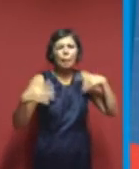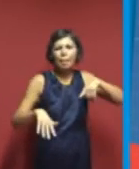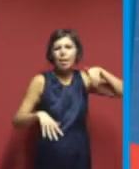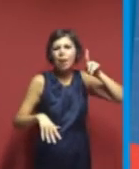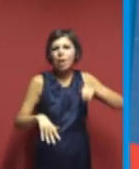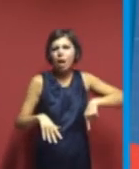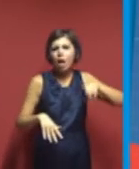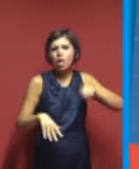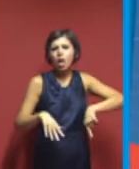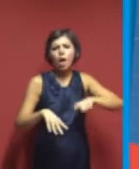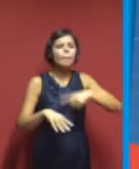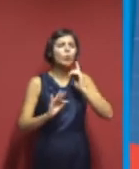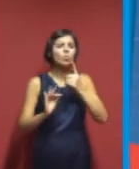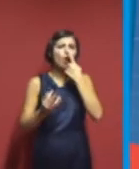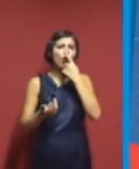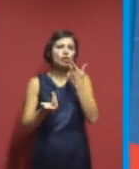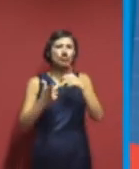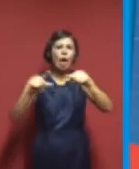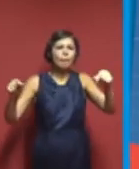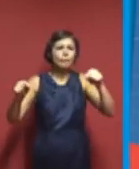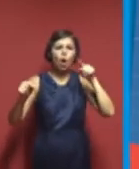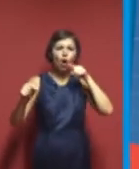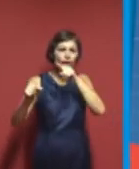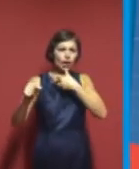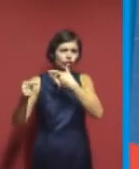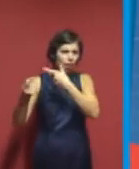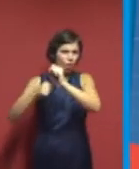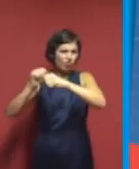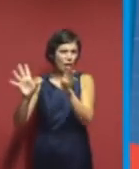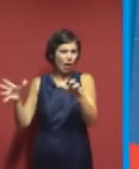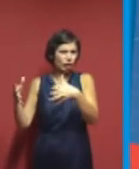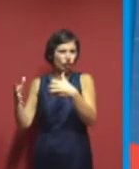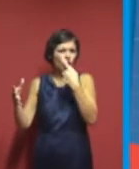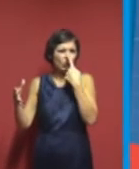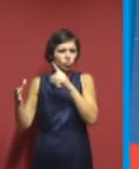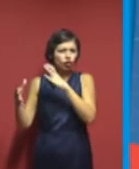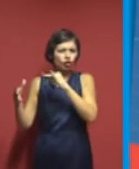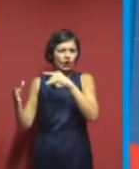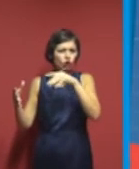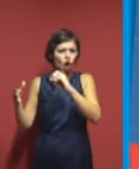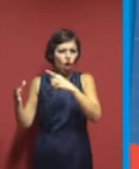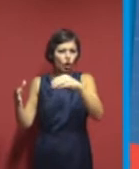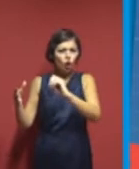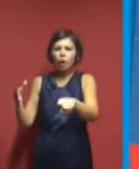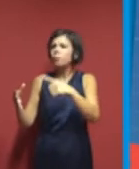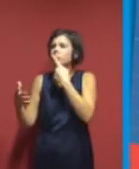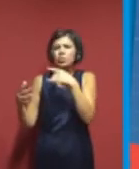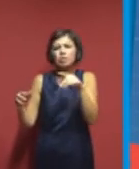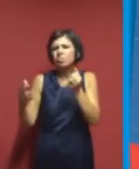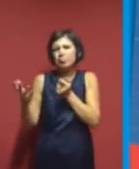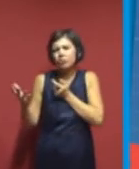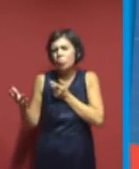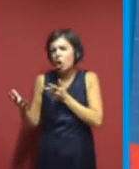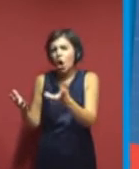as big as the maker movement in some ways. It's kind of a sister movement. This is the famous cartoonist,